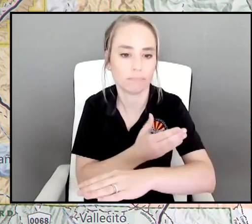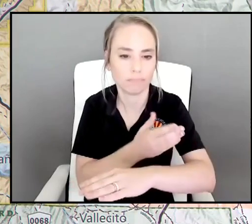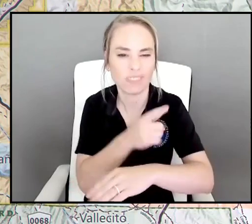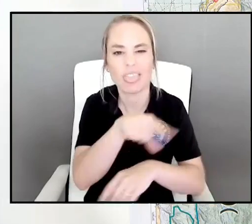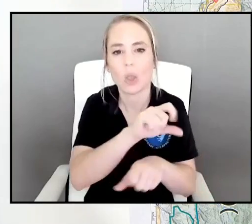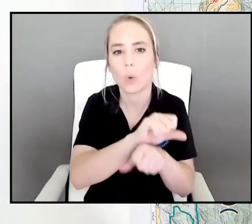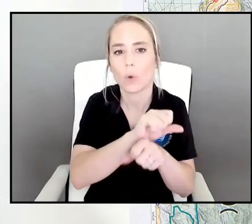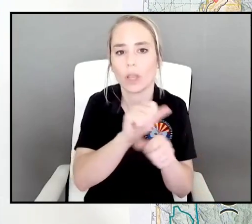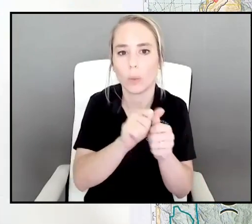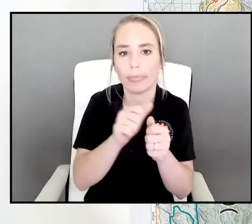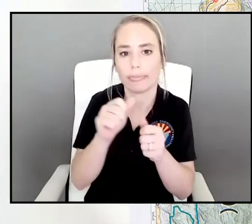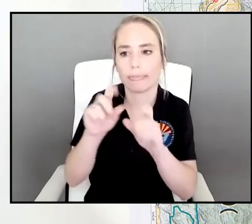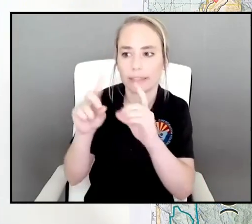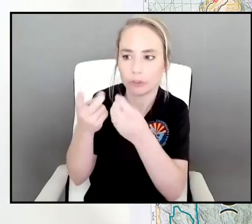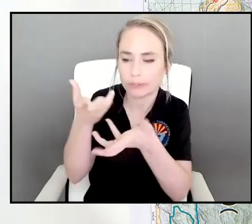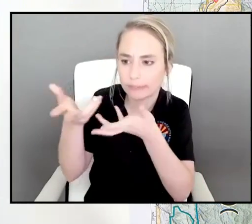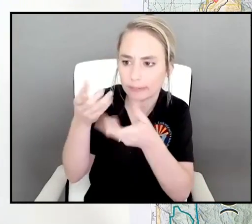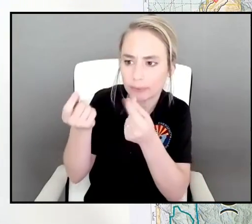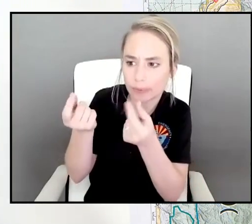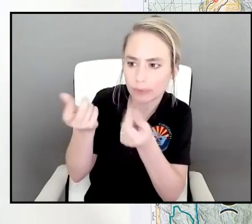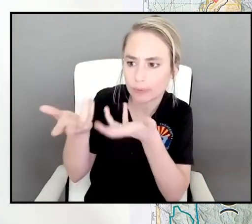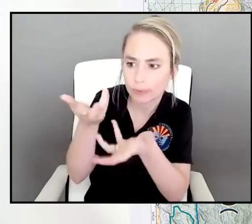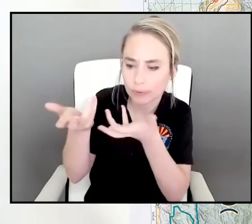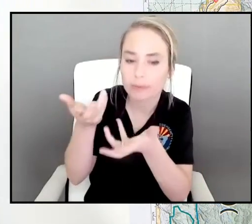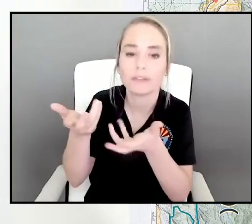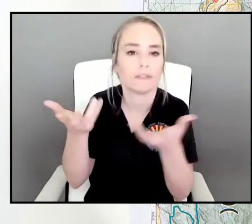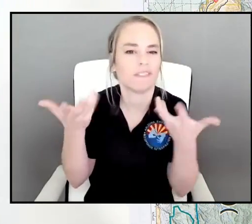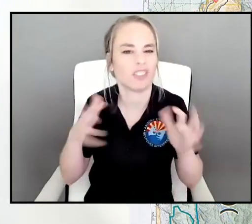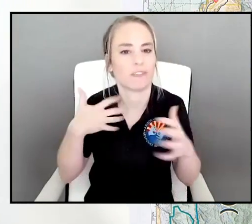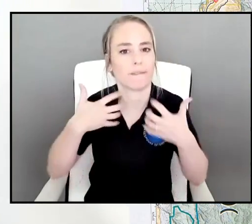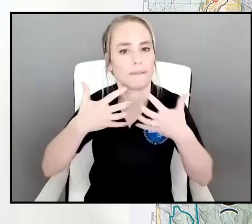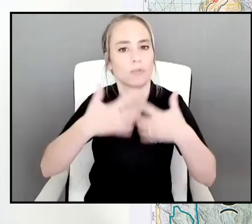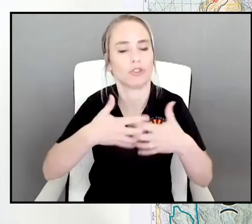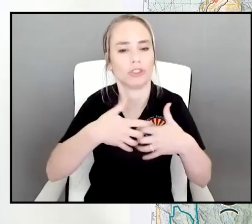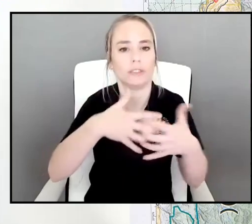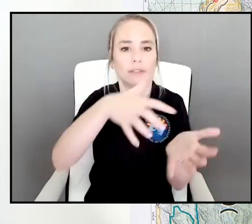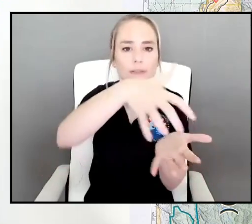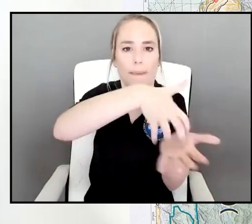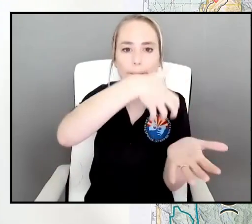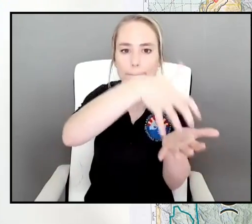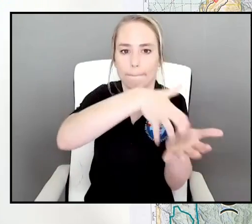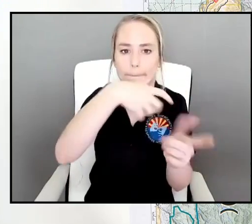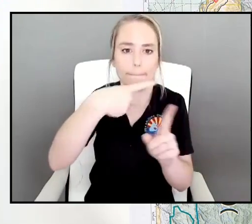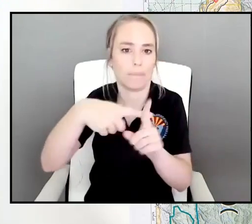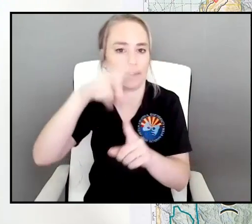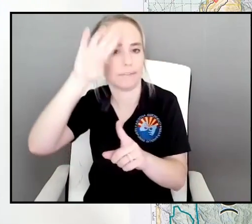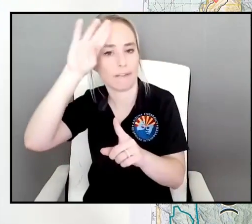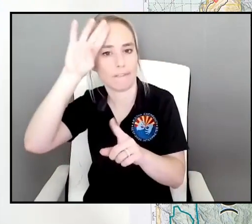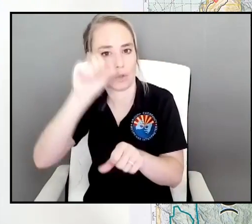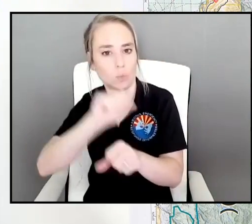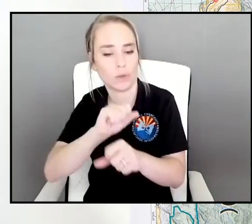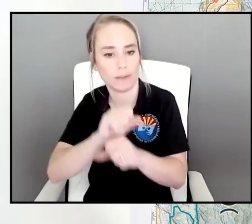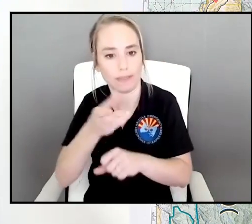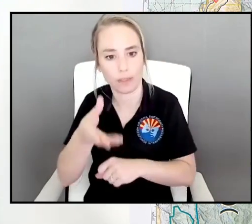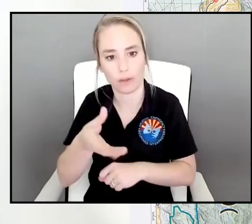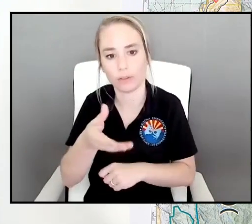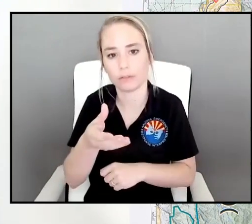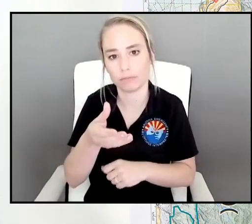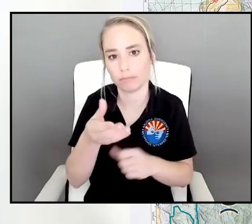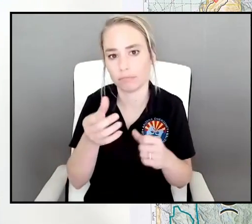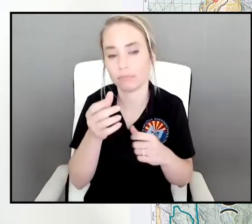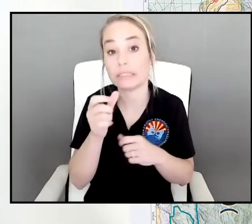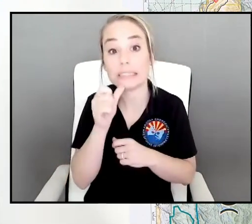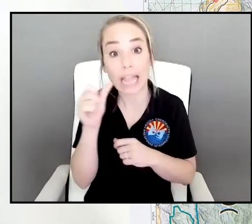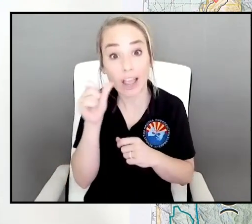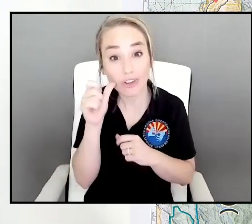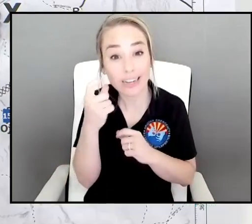exactly how they want that. But they got an excavator started and a crew started today on that. They got them walked in there yesterday, got barely started before they